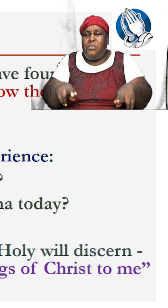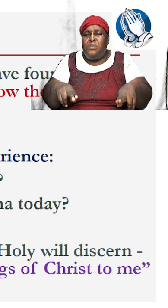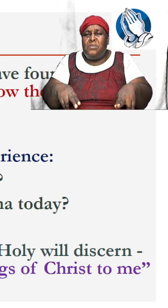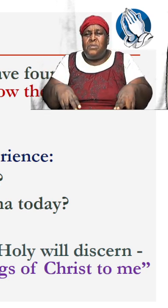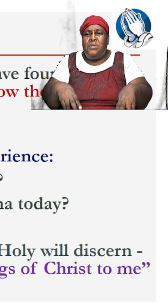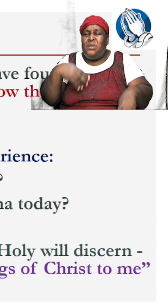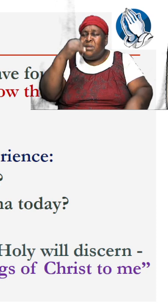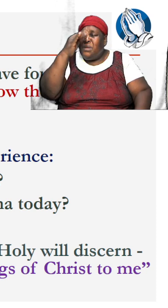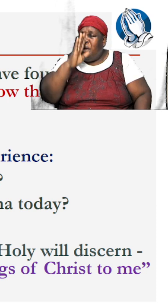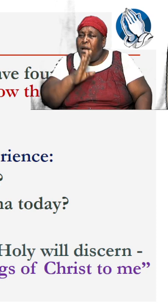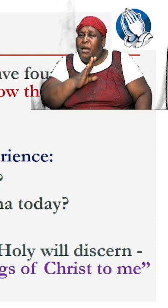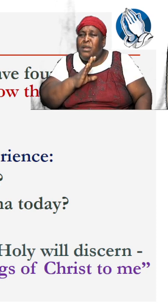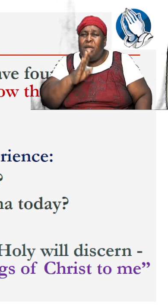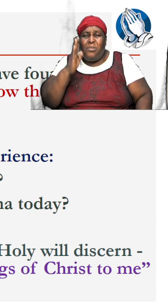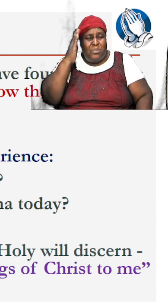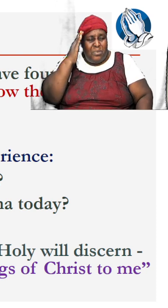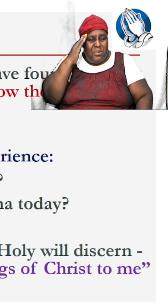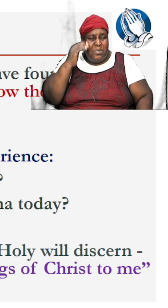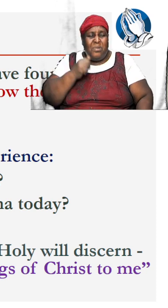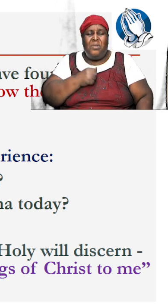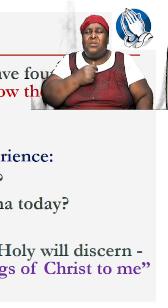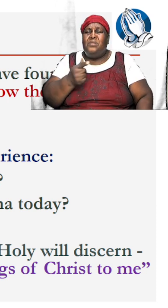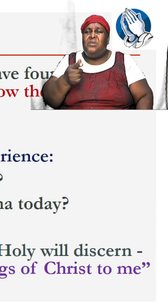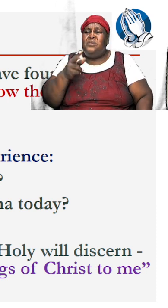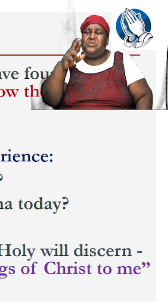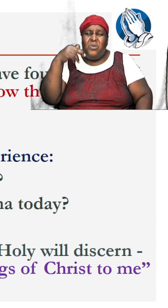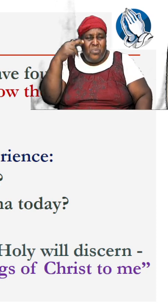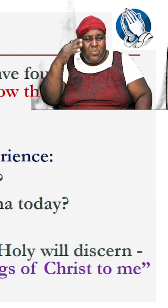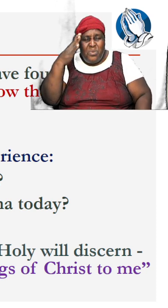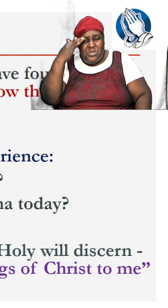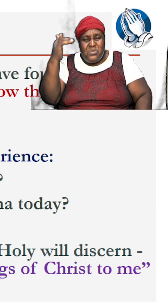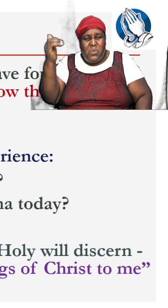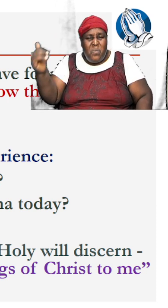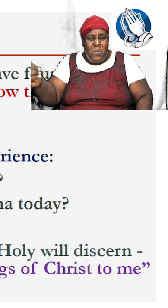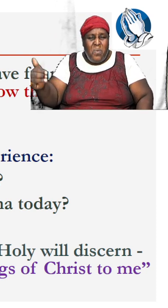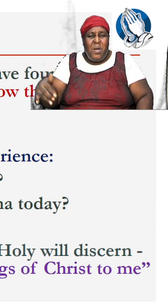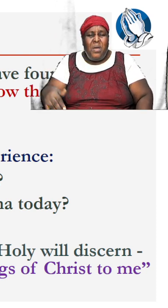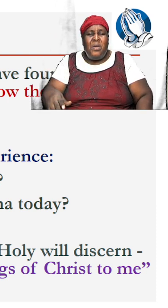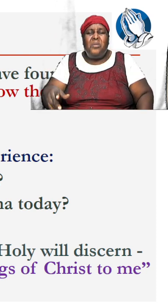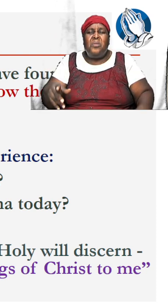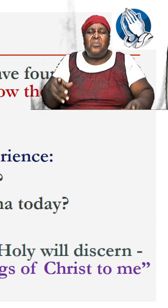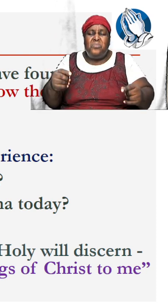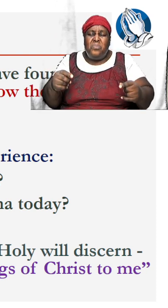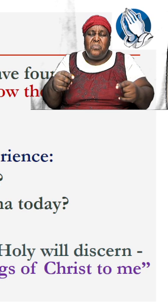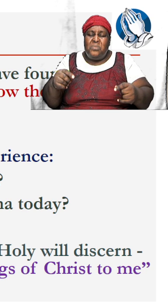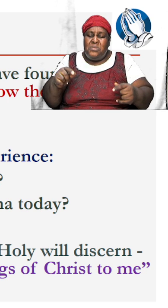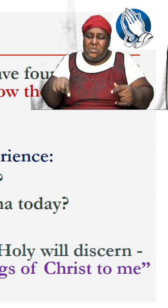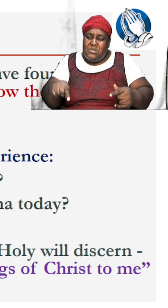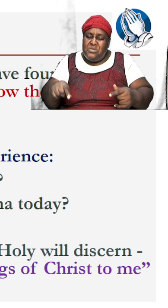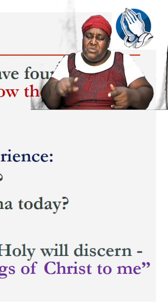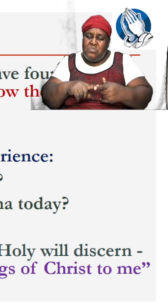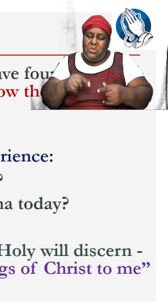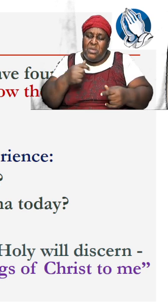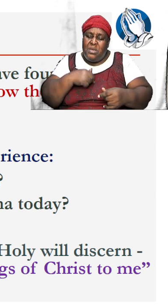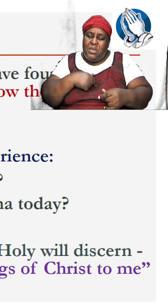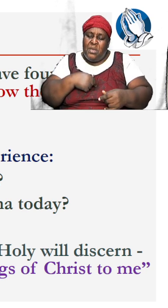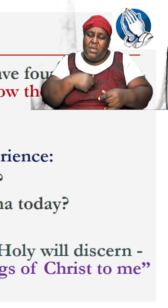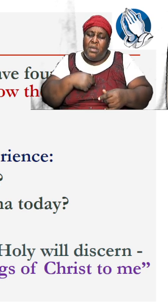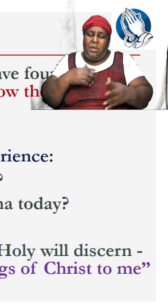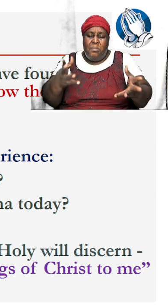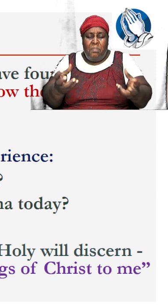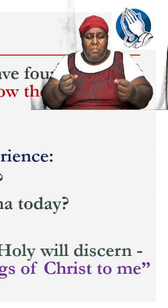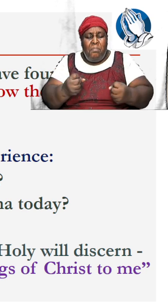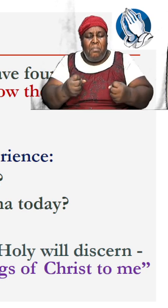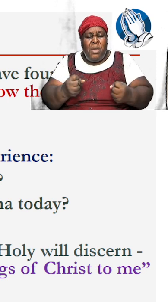I know there's a reason why you're stripping me. I know there's a reason why you're doing this, because my ultimate aim, my ultimate